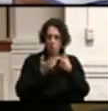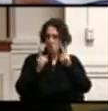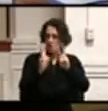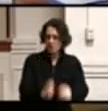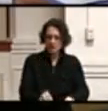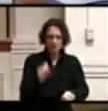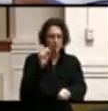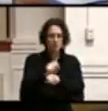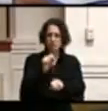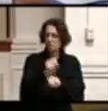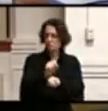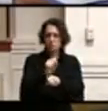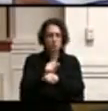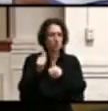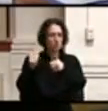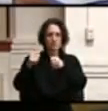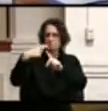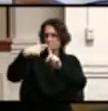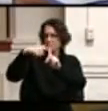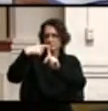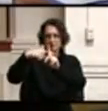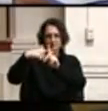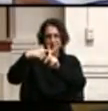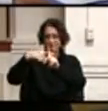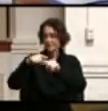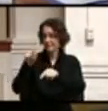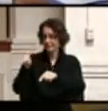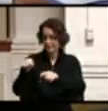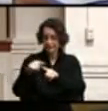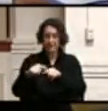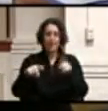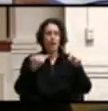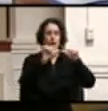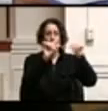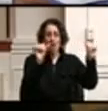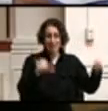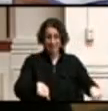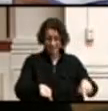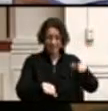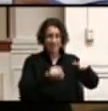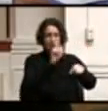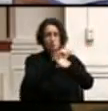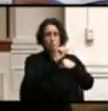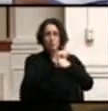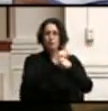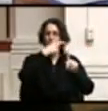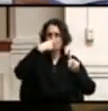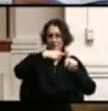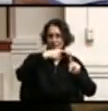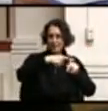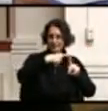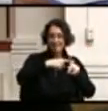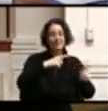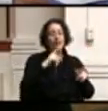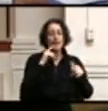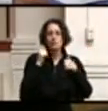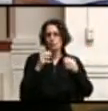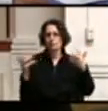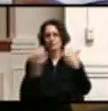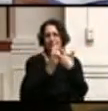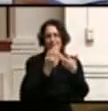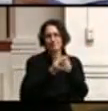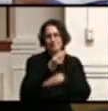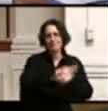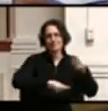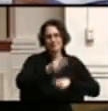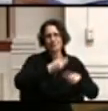us before, and good work from our architect who's tracking and keeping our projects within that budget range.